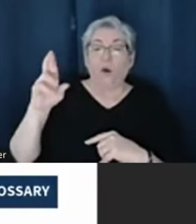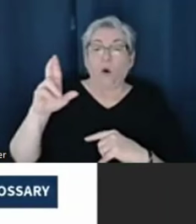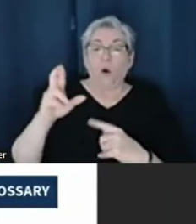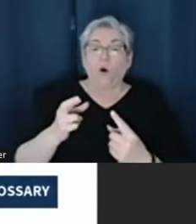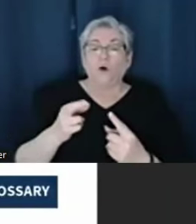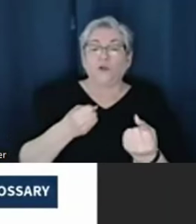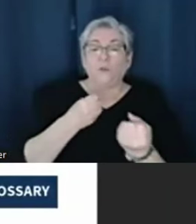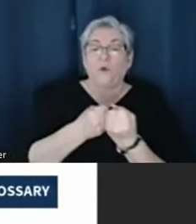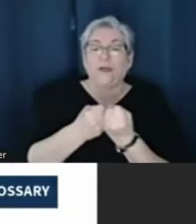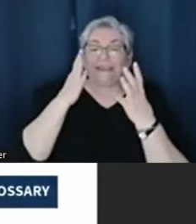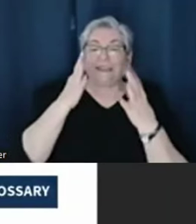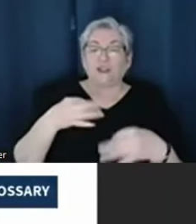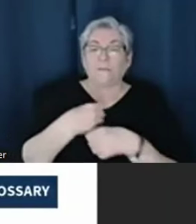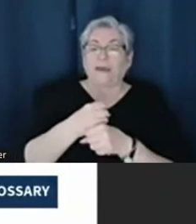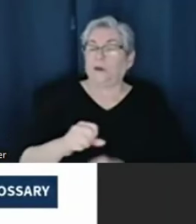document